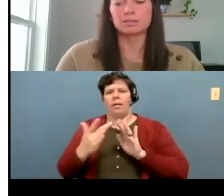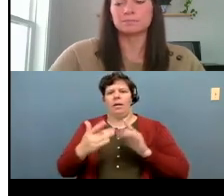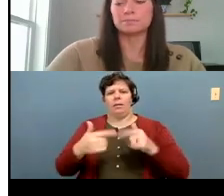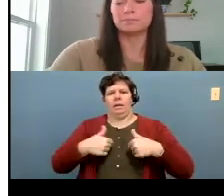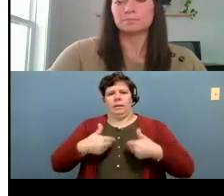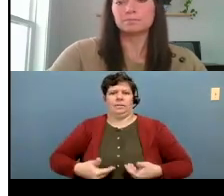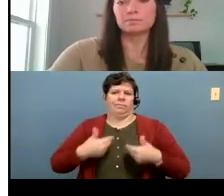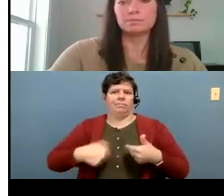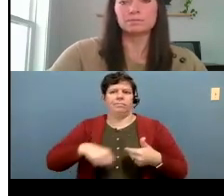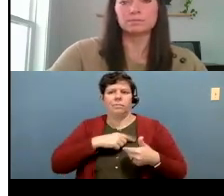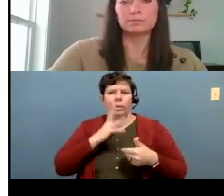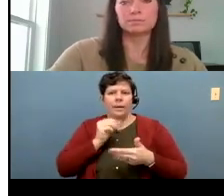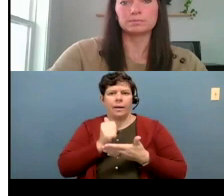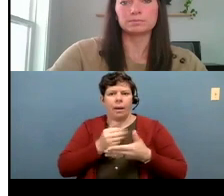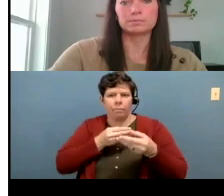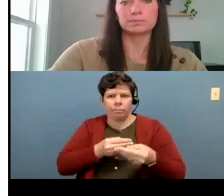us.